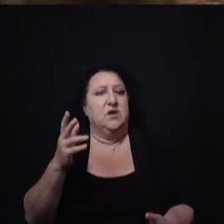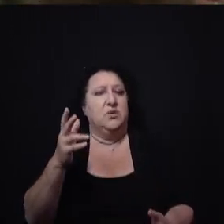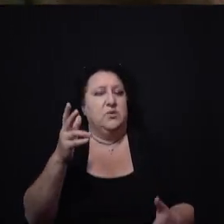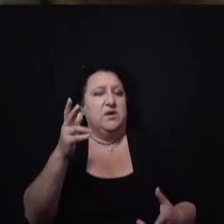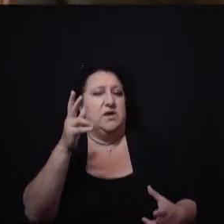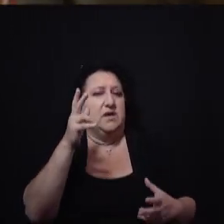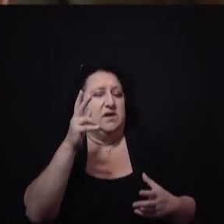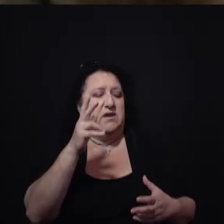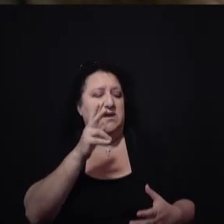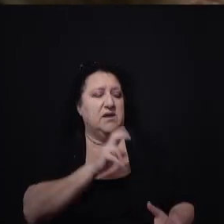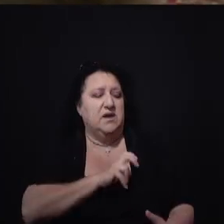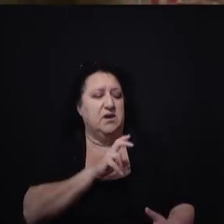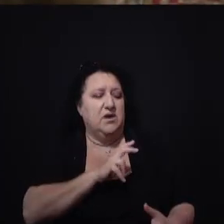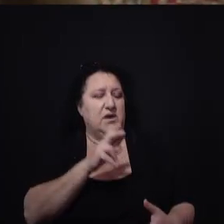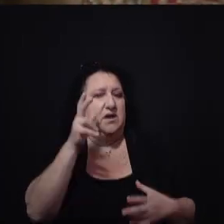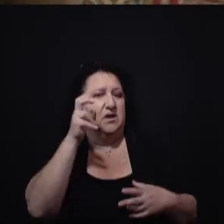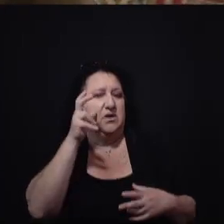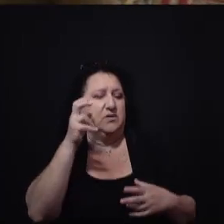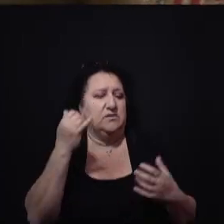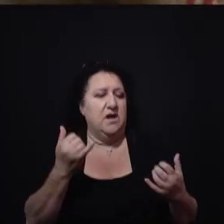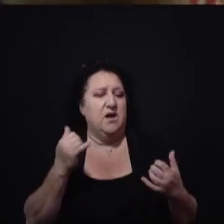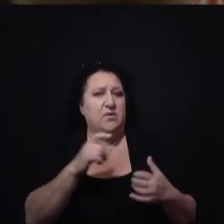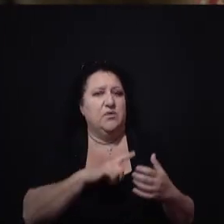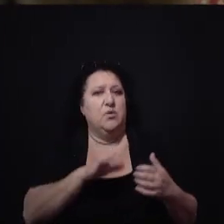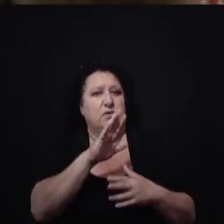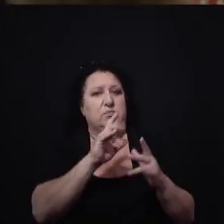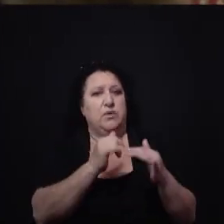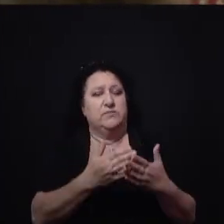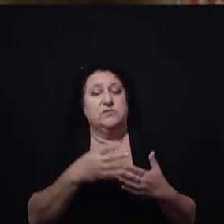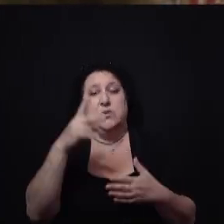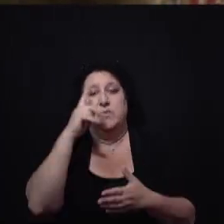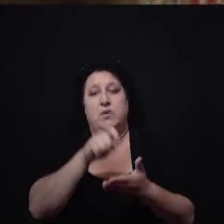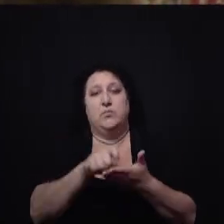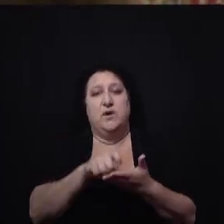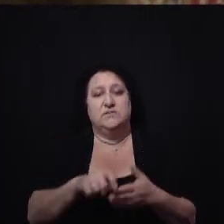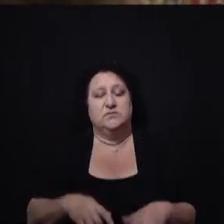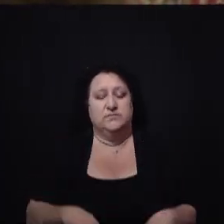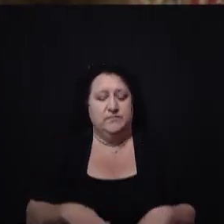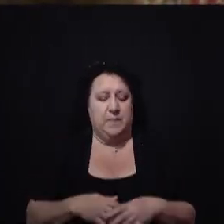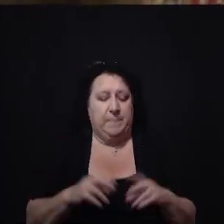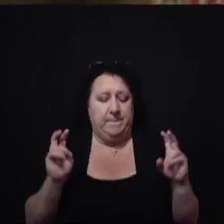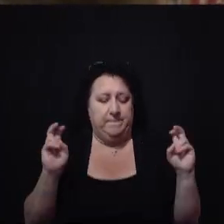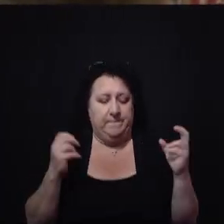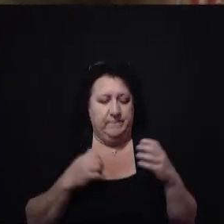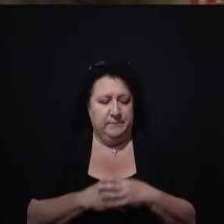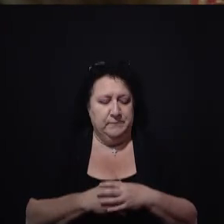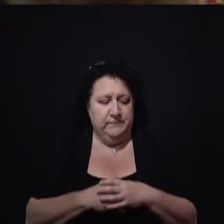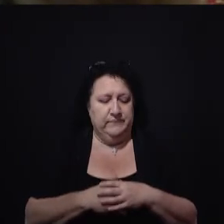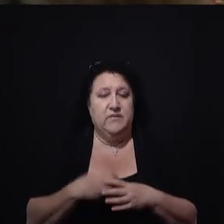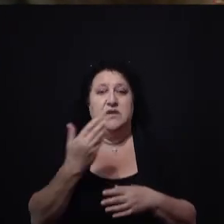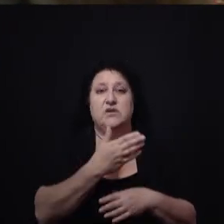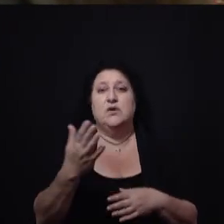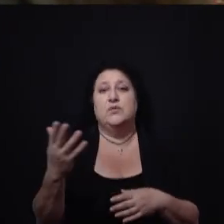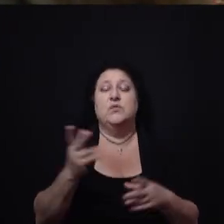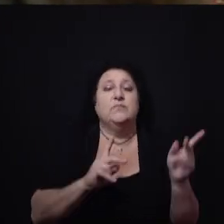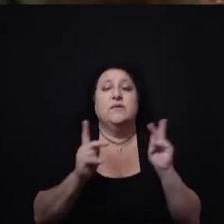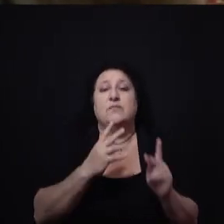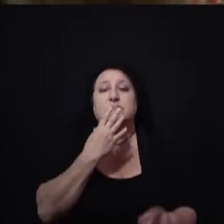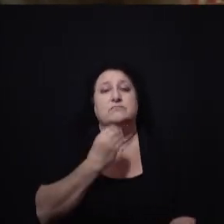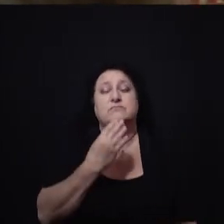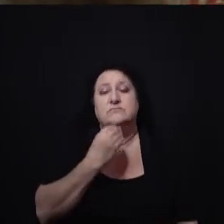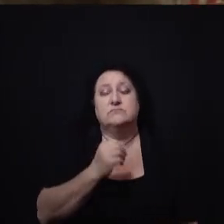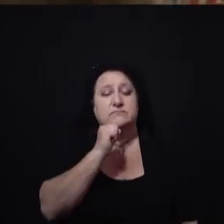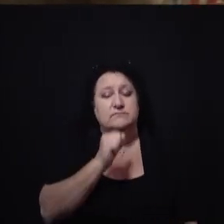Lord. Paul writes, "So then you Gentiles, are no longer strangers